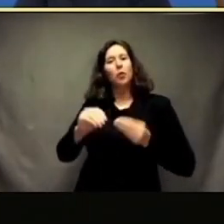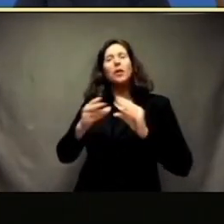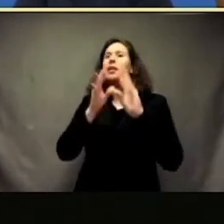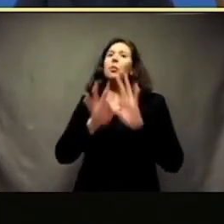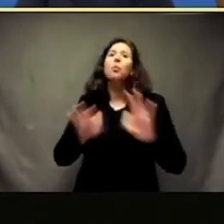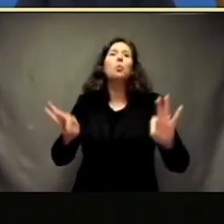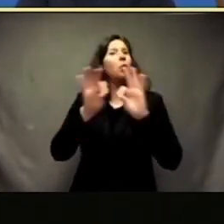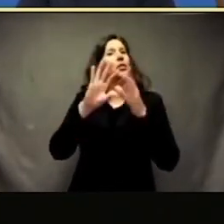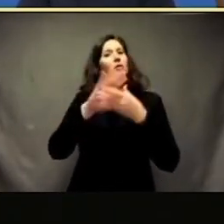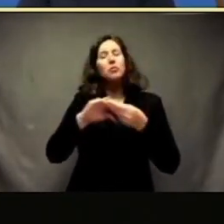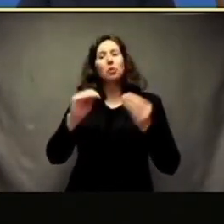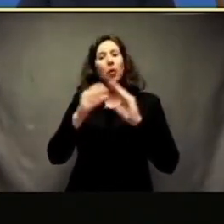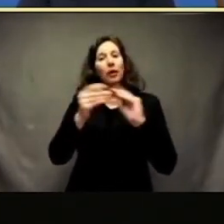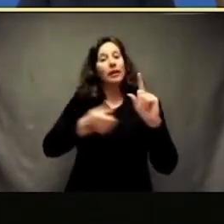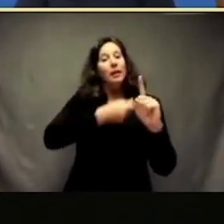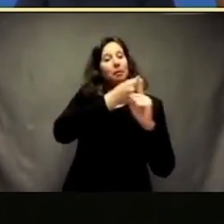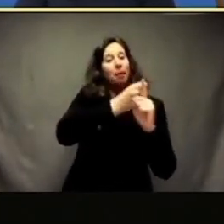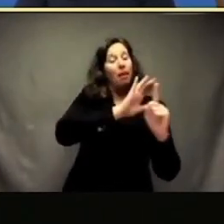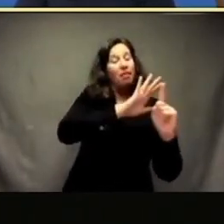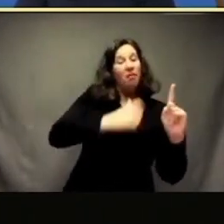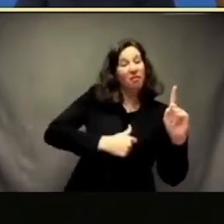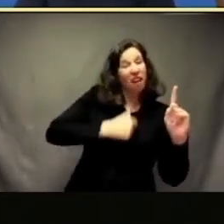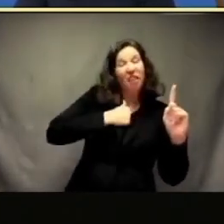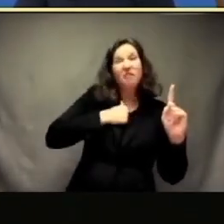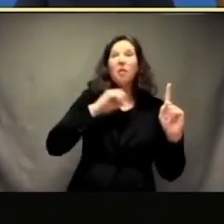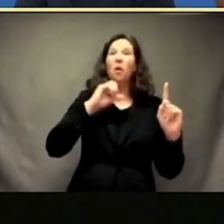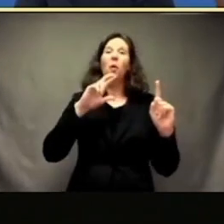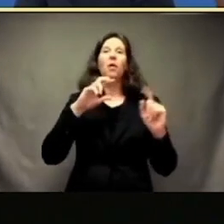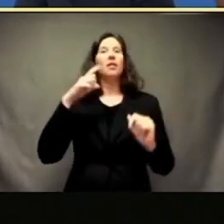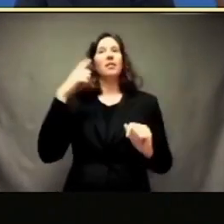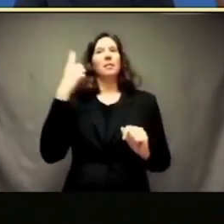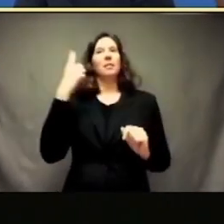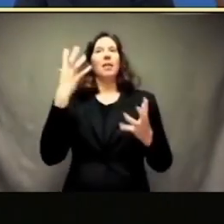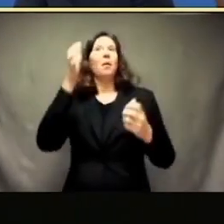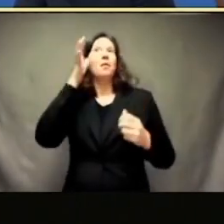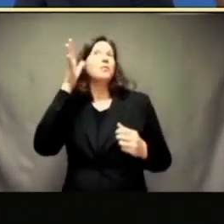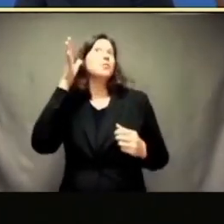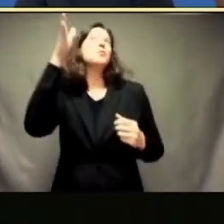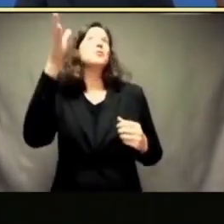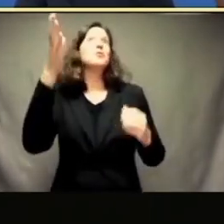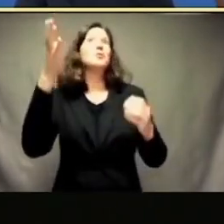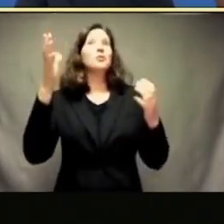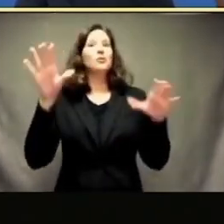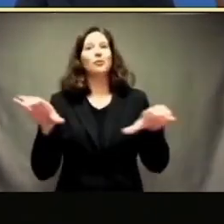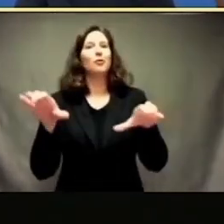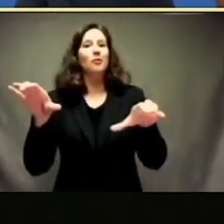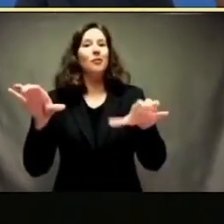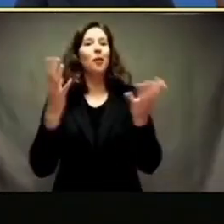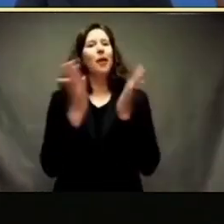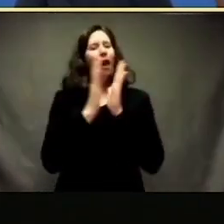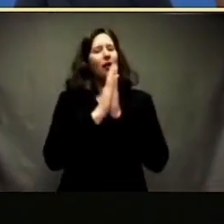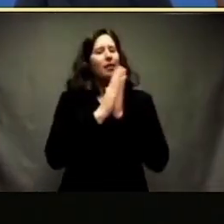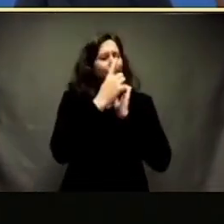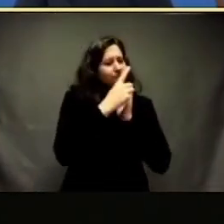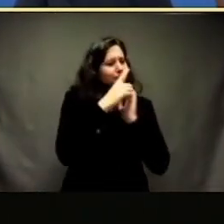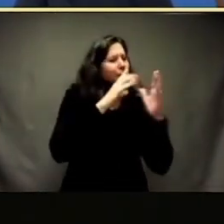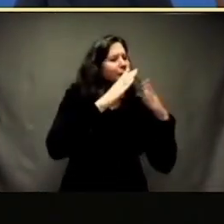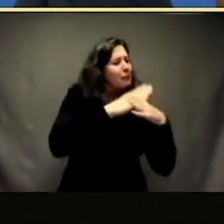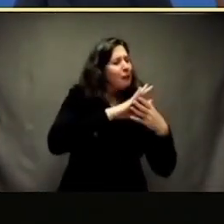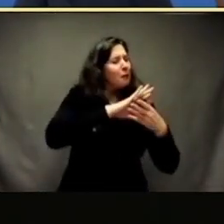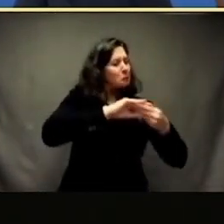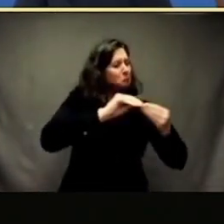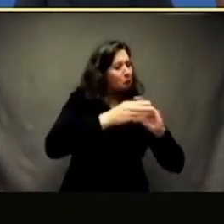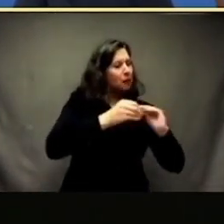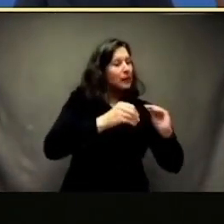stories that about their lives or things that they want to do in the future. And we asked them to create and share a story